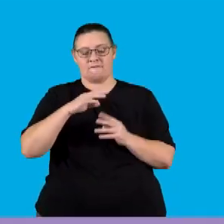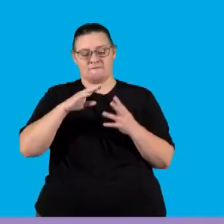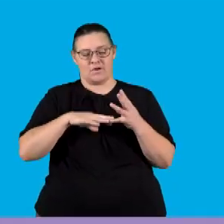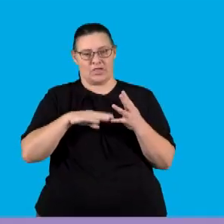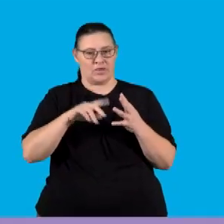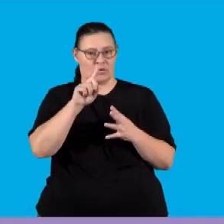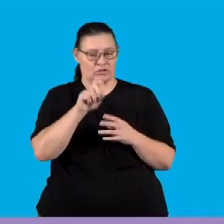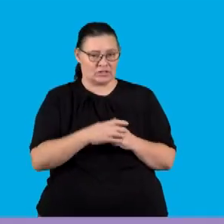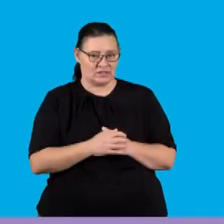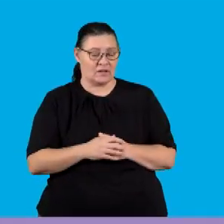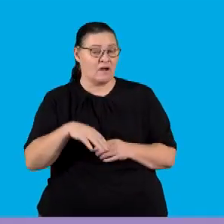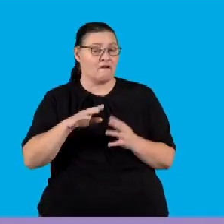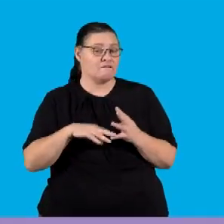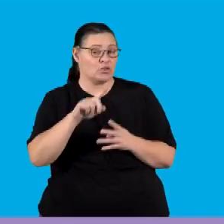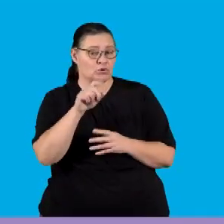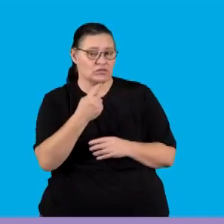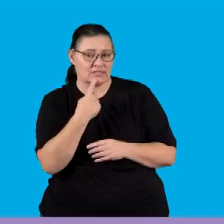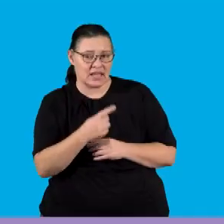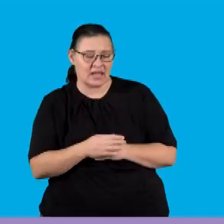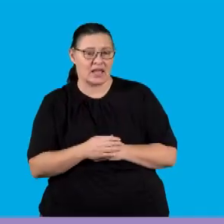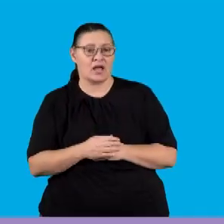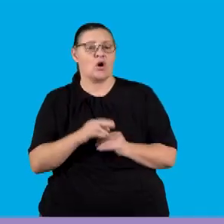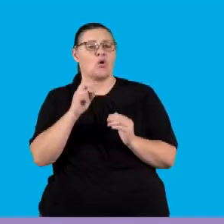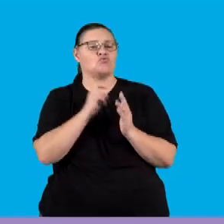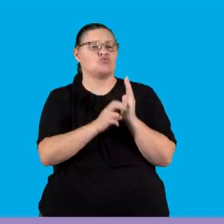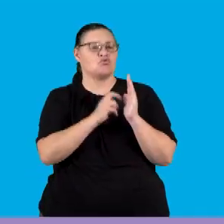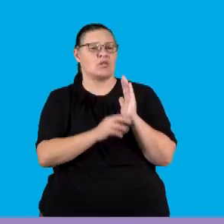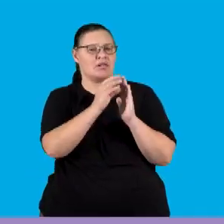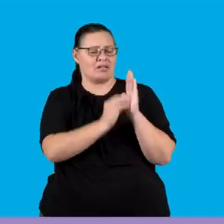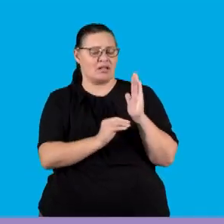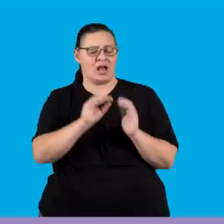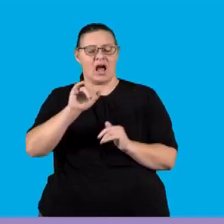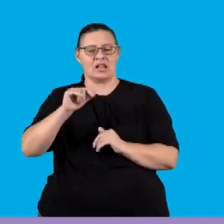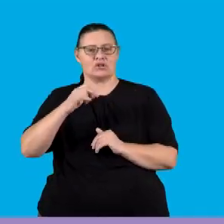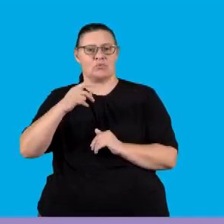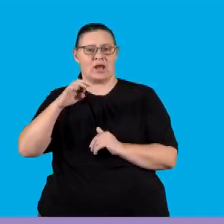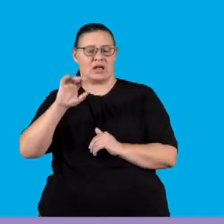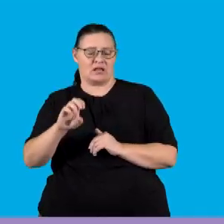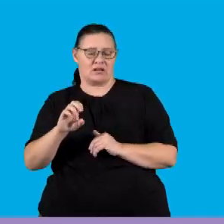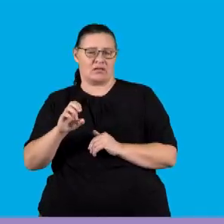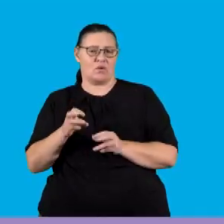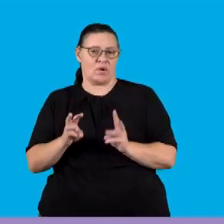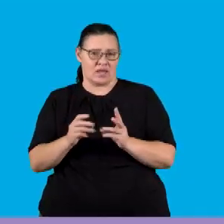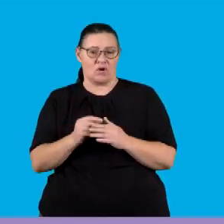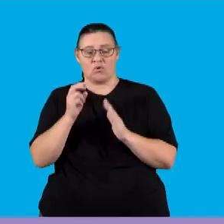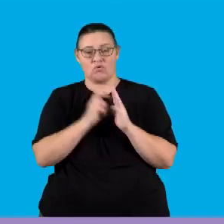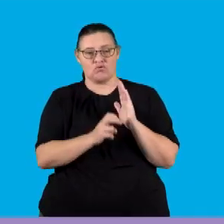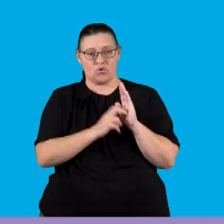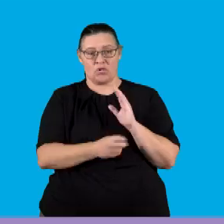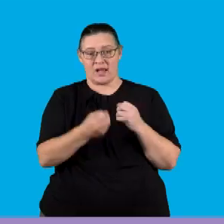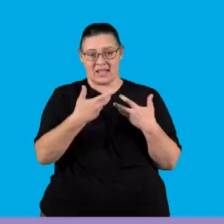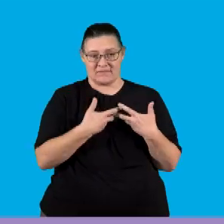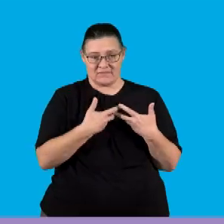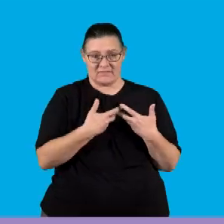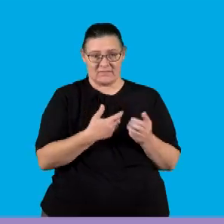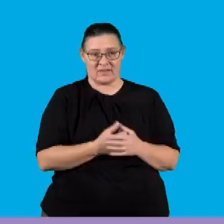our fourth question. The fourth question there says, write the rule in an algebraic form. So as we can see, the rule